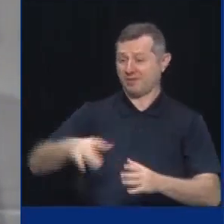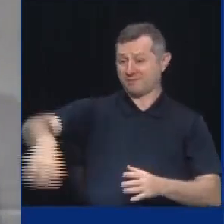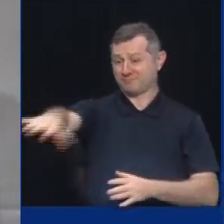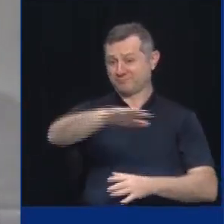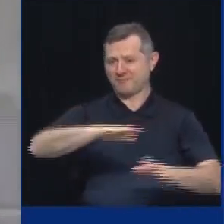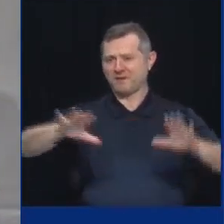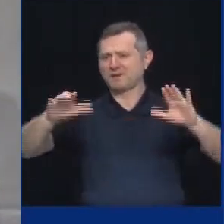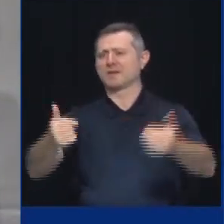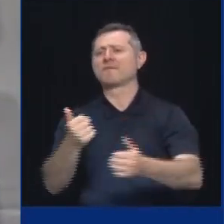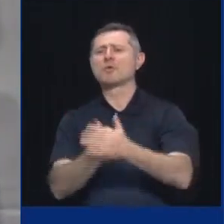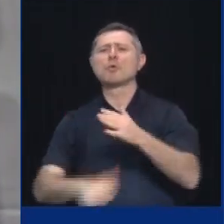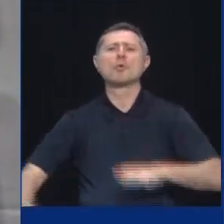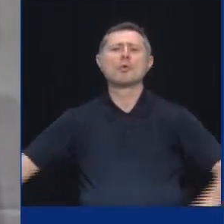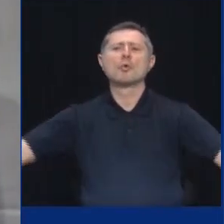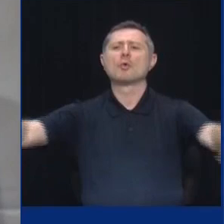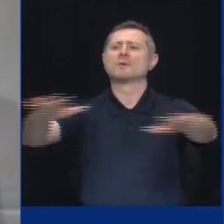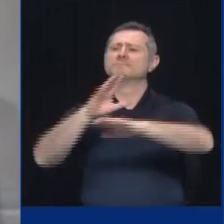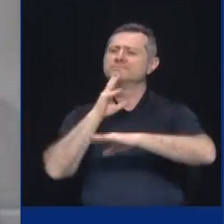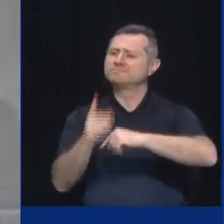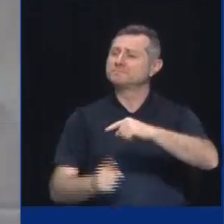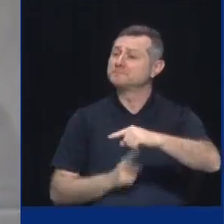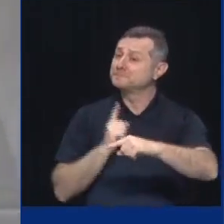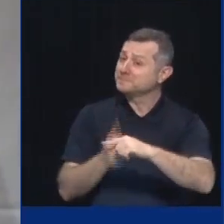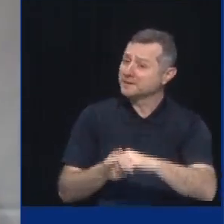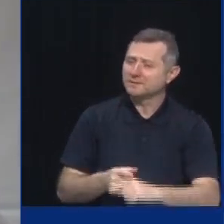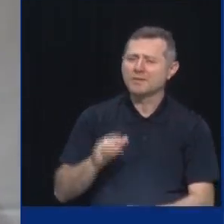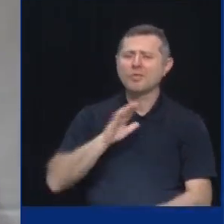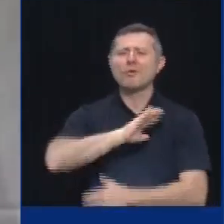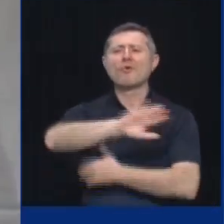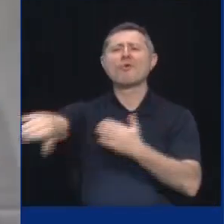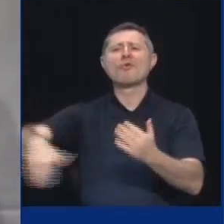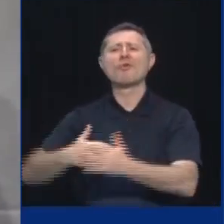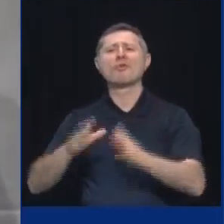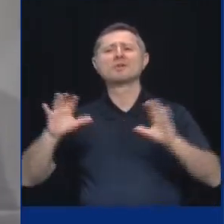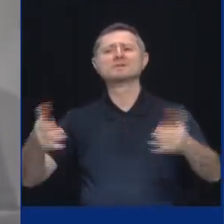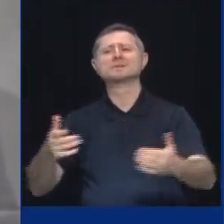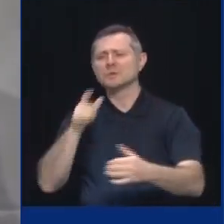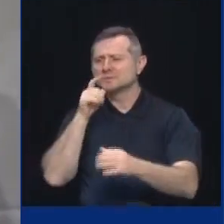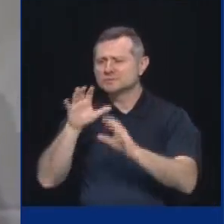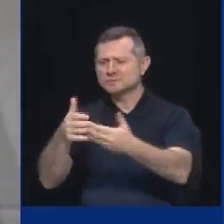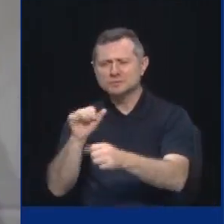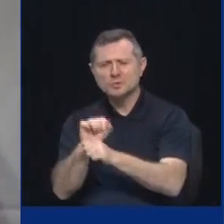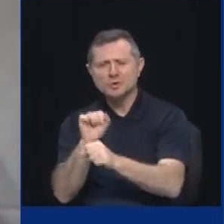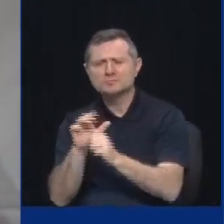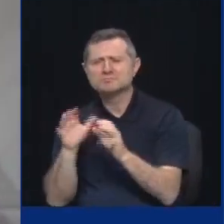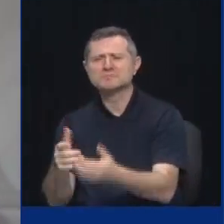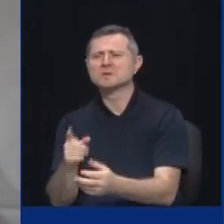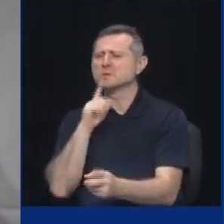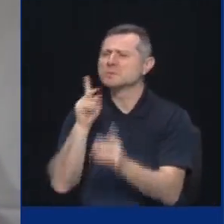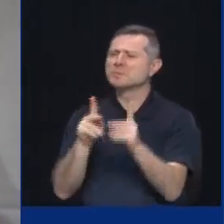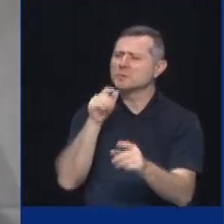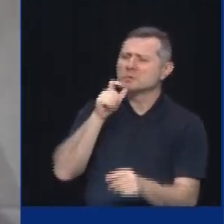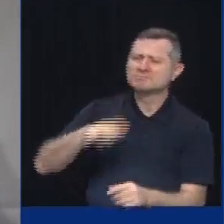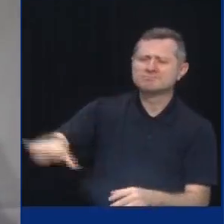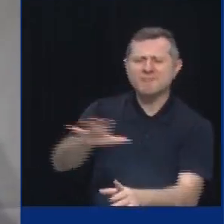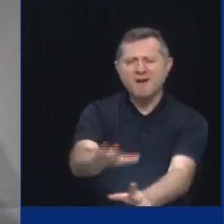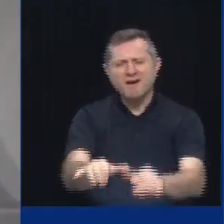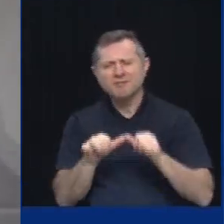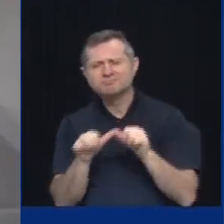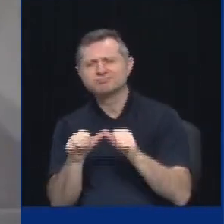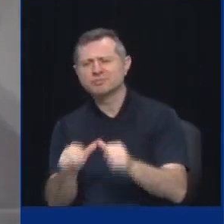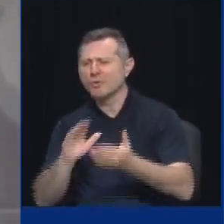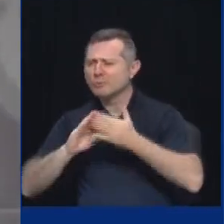everybody. It's also about the essential workers and people who have kept this city running when all